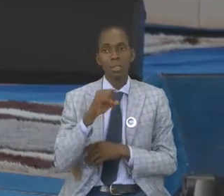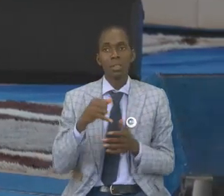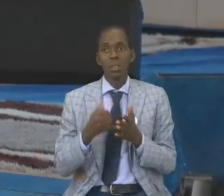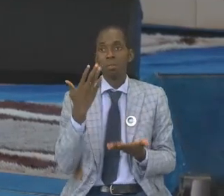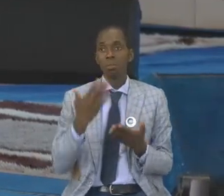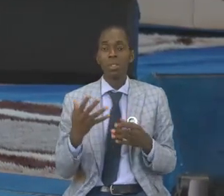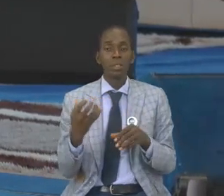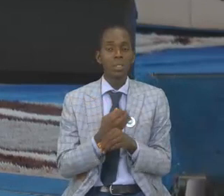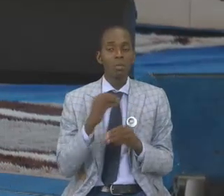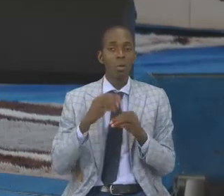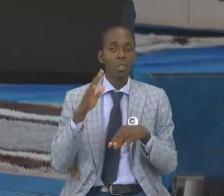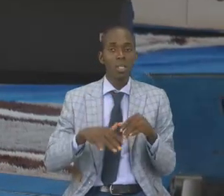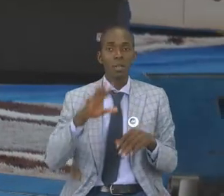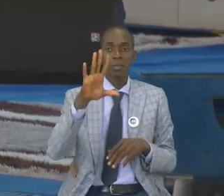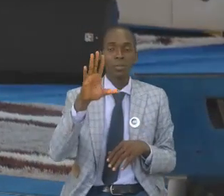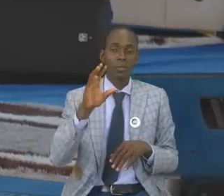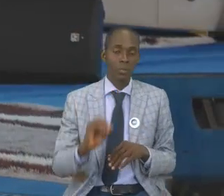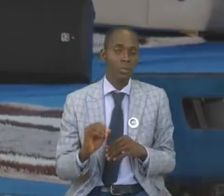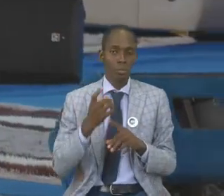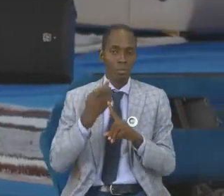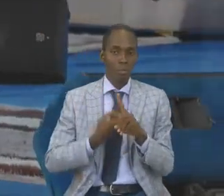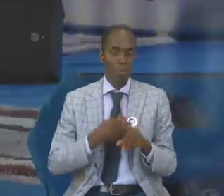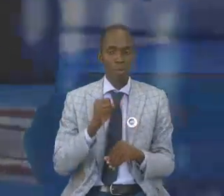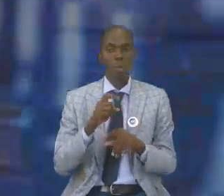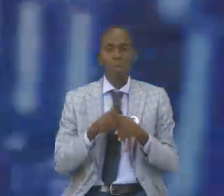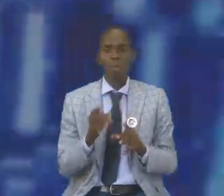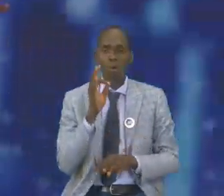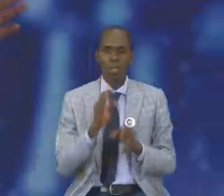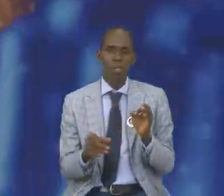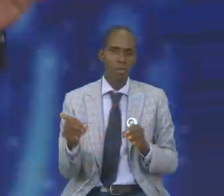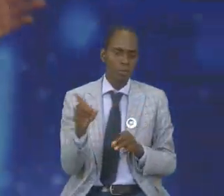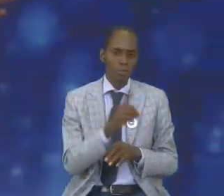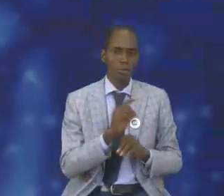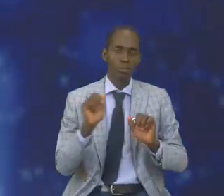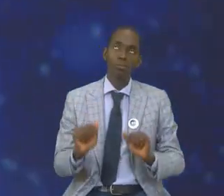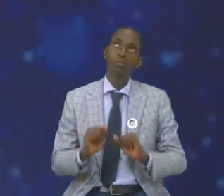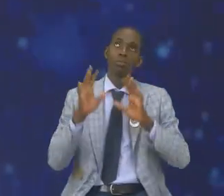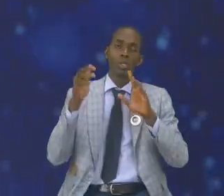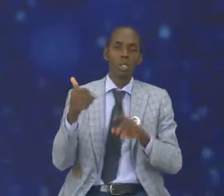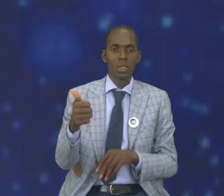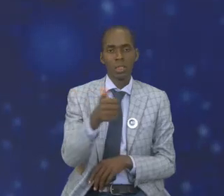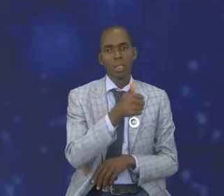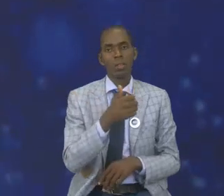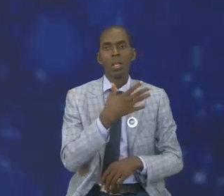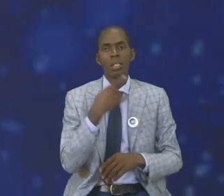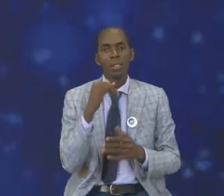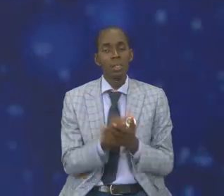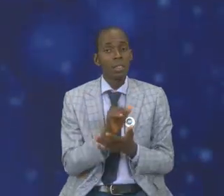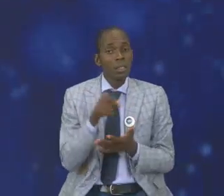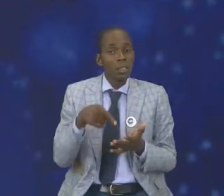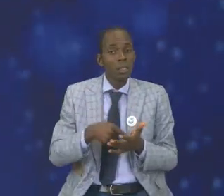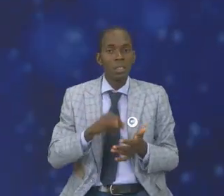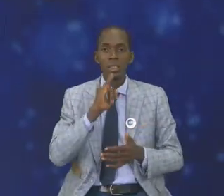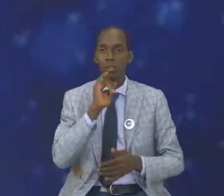15 months. But if you commit yourself and you say, this is where I